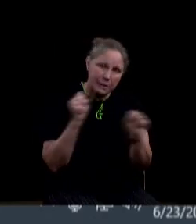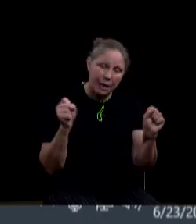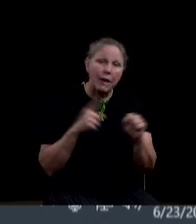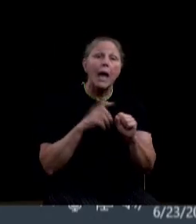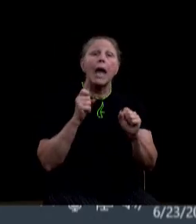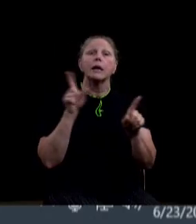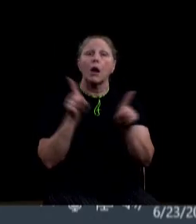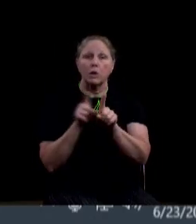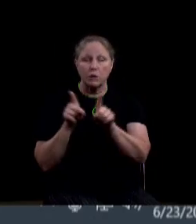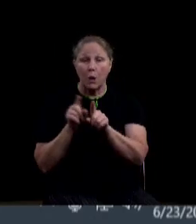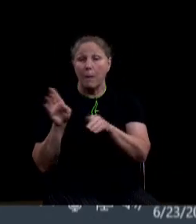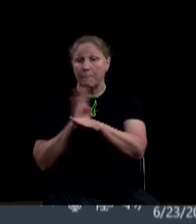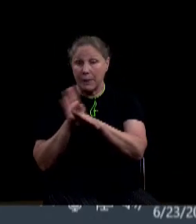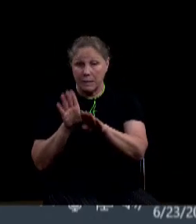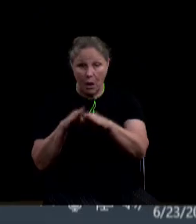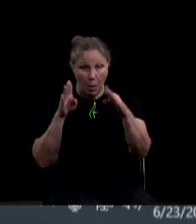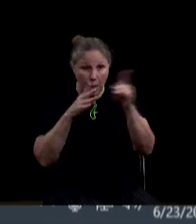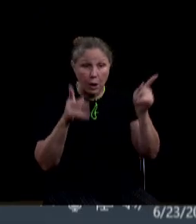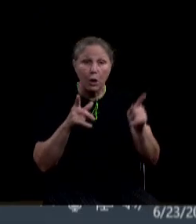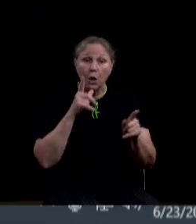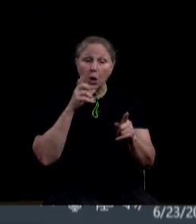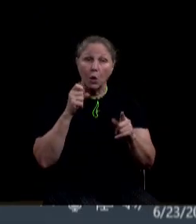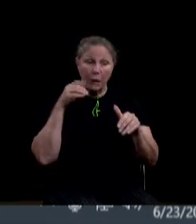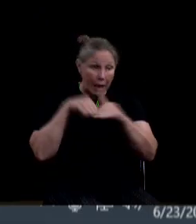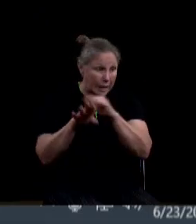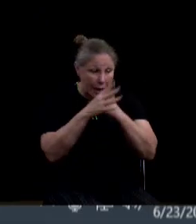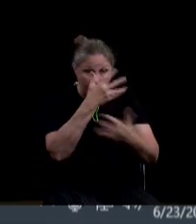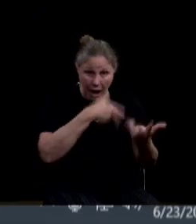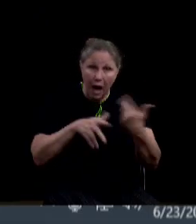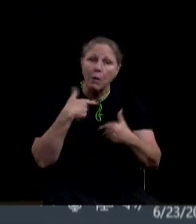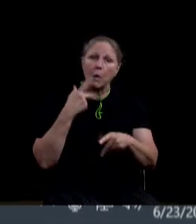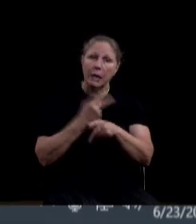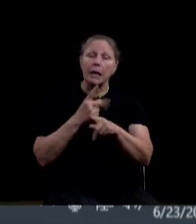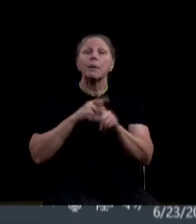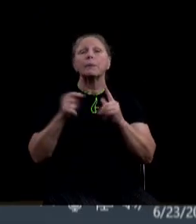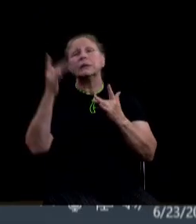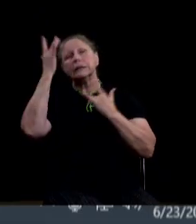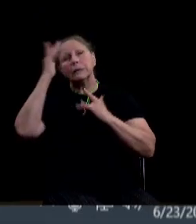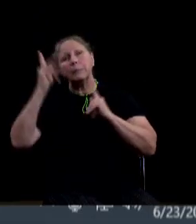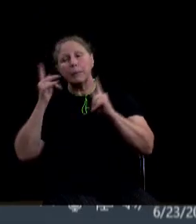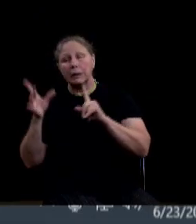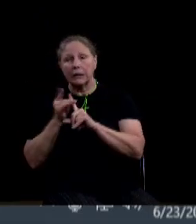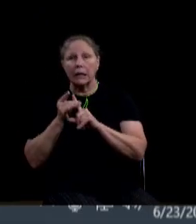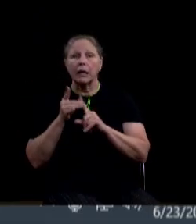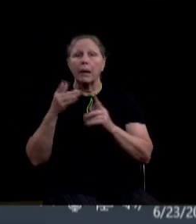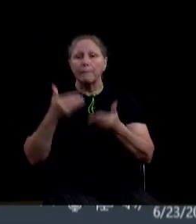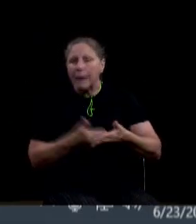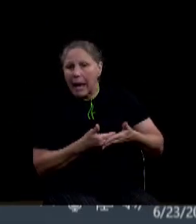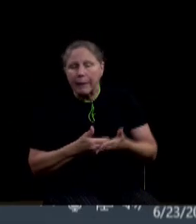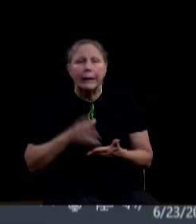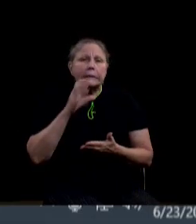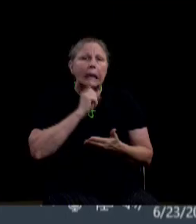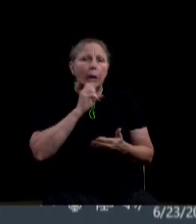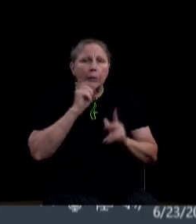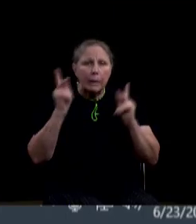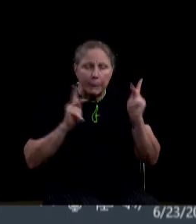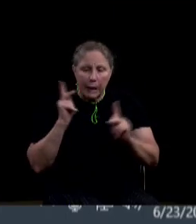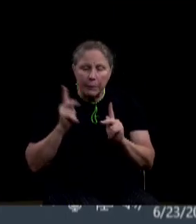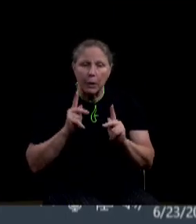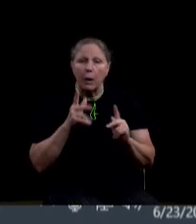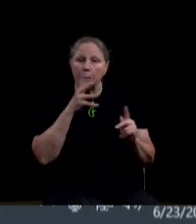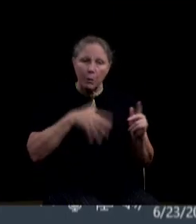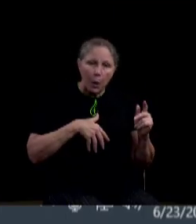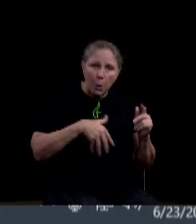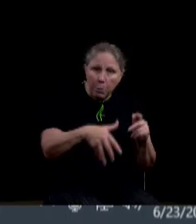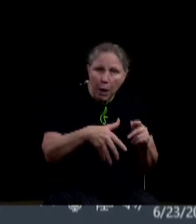to this, you know, our elderly community, our babies in the community, the expecting mothers in our community. And so